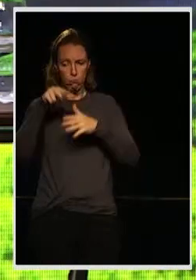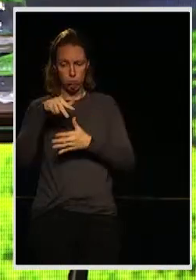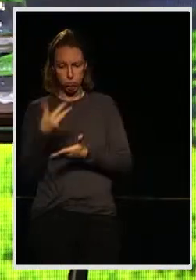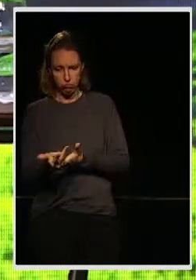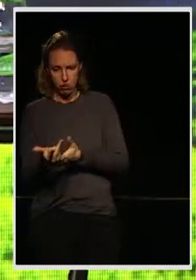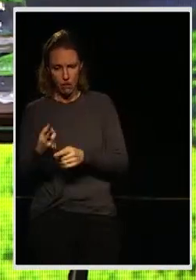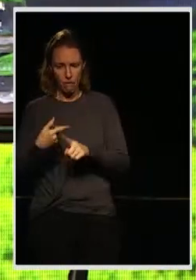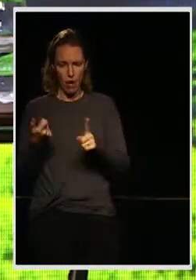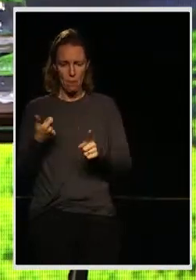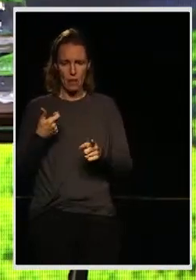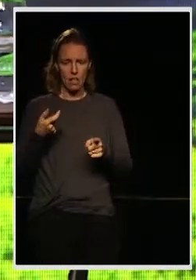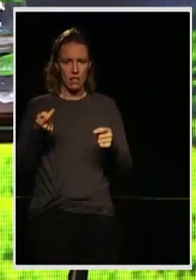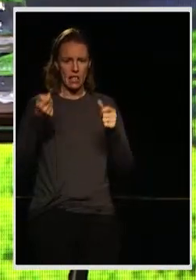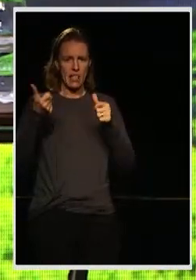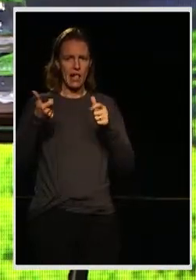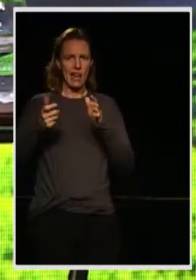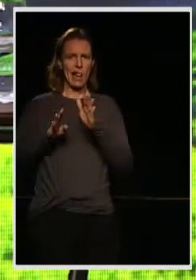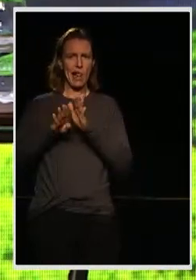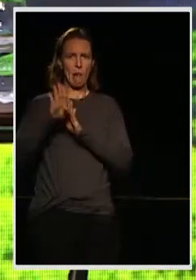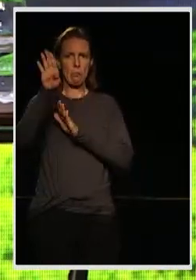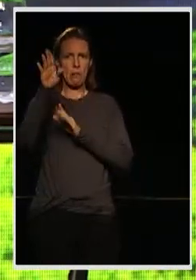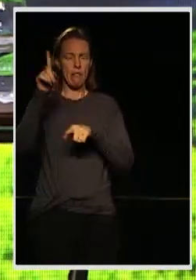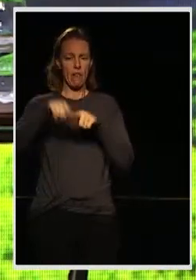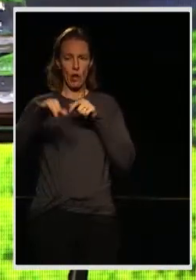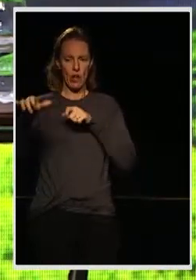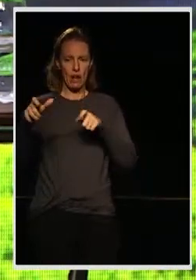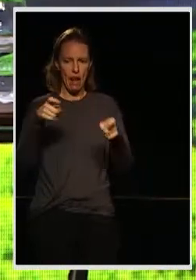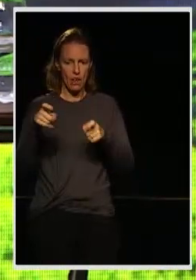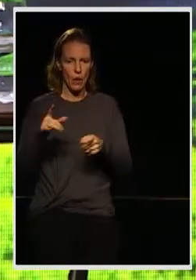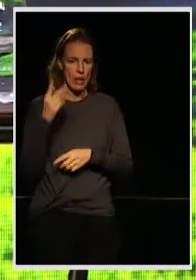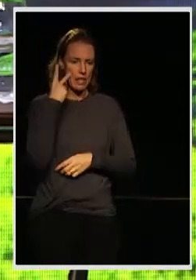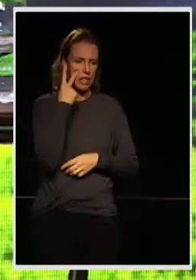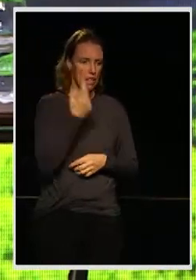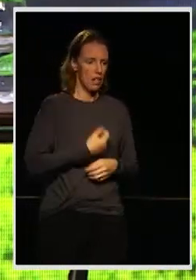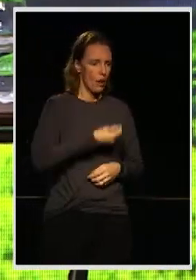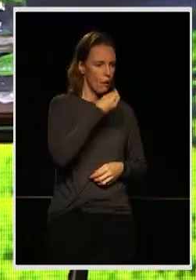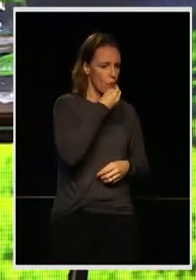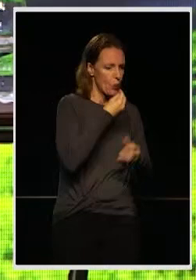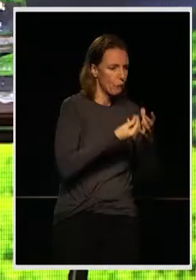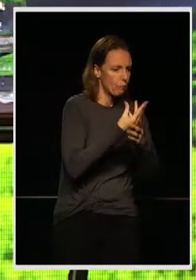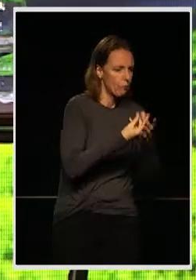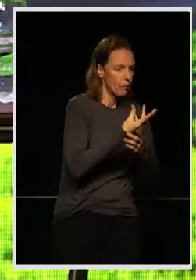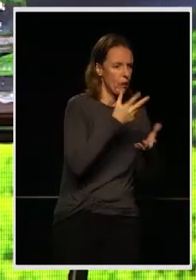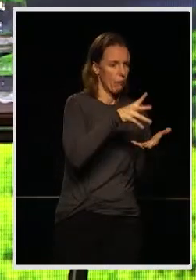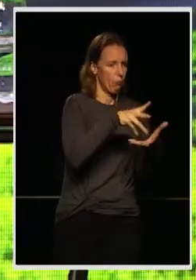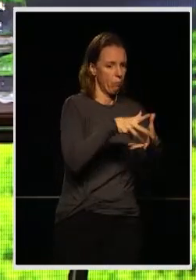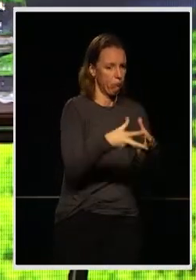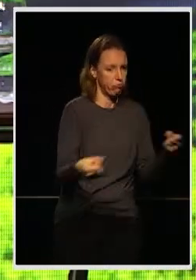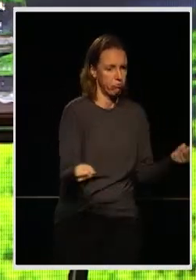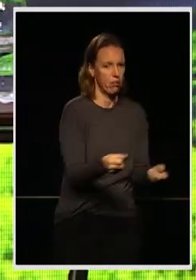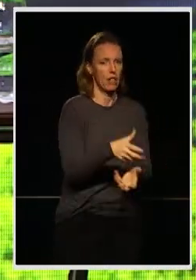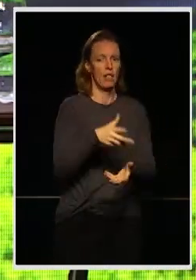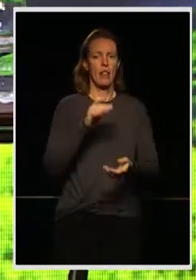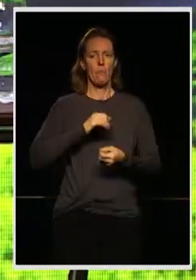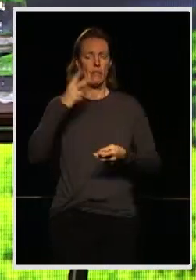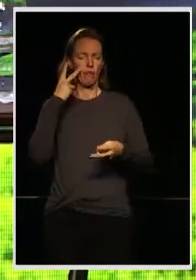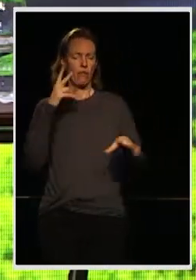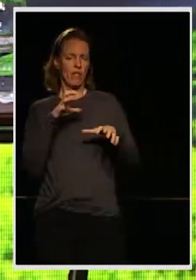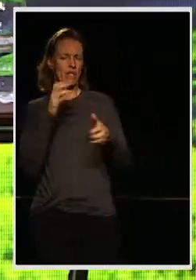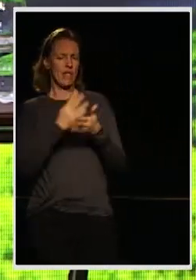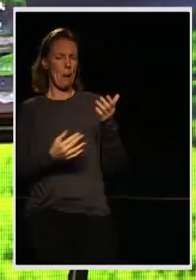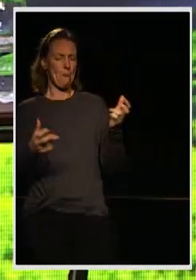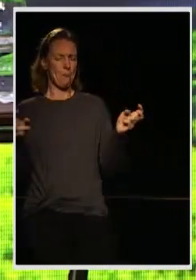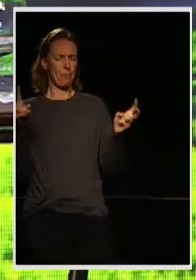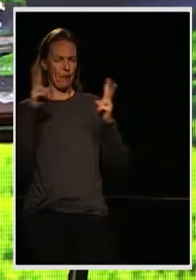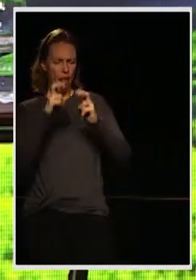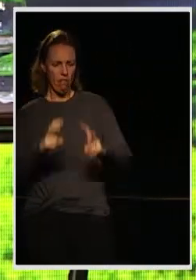from sudden increases that they couldn't handle. We're seeing crops being destroyed. We've done some analysis looking at some